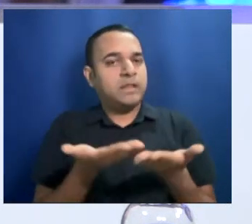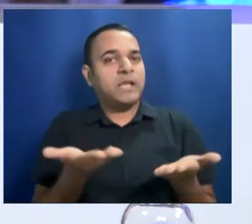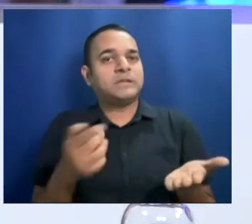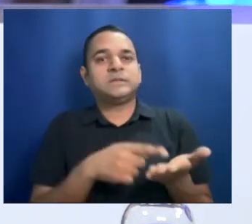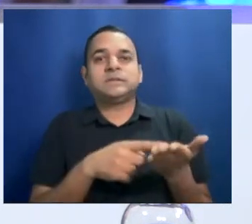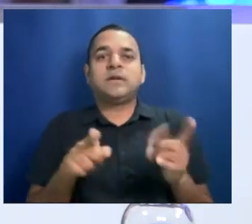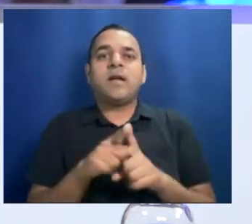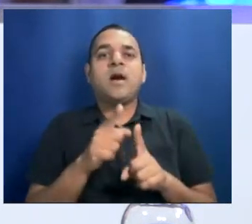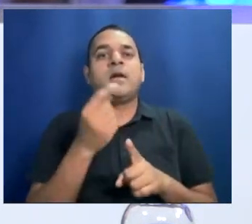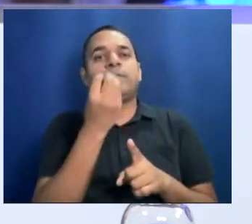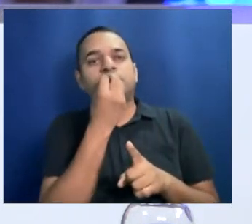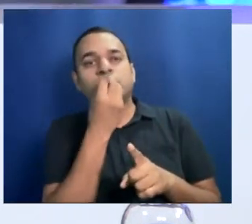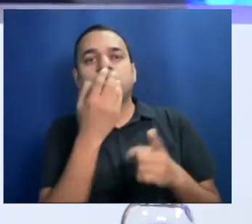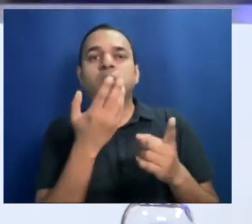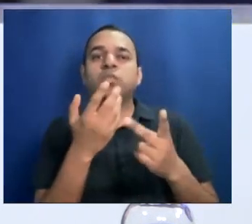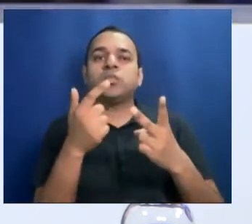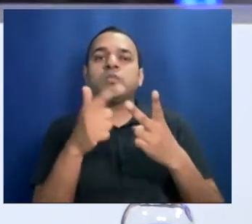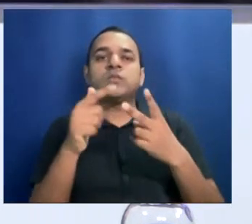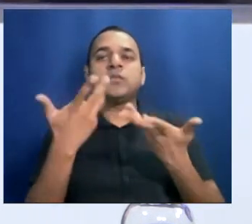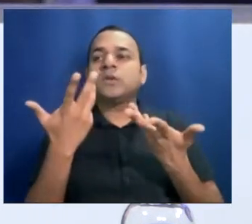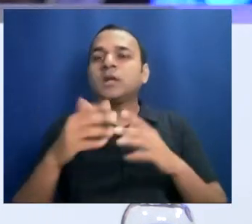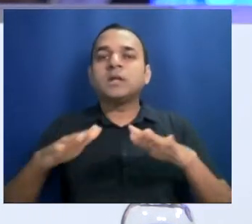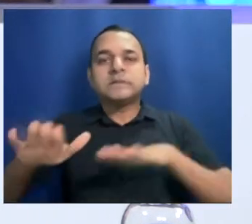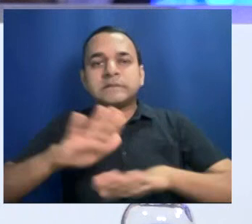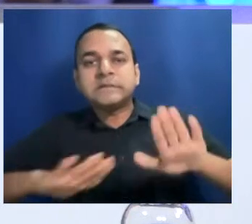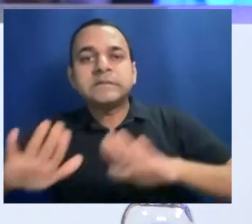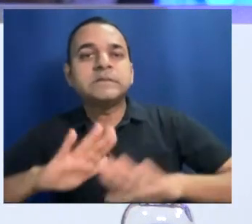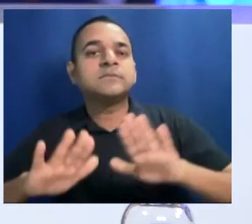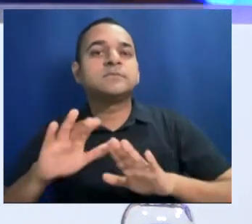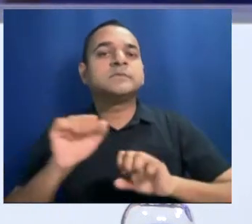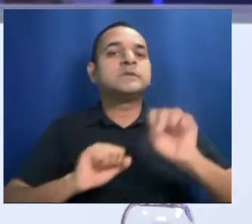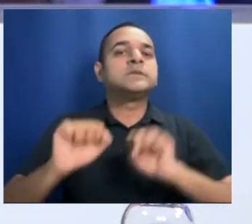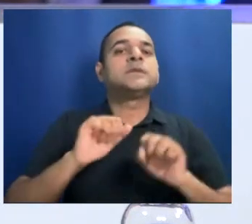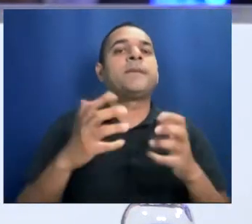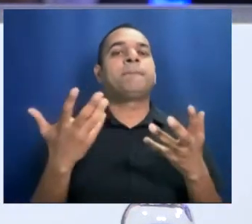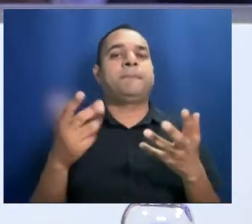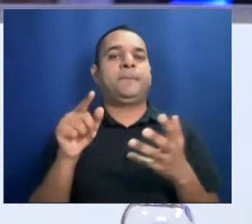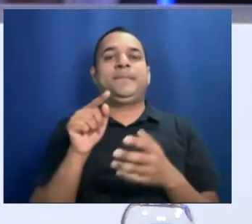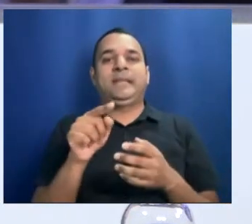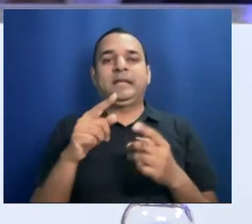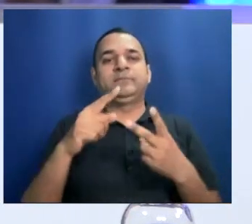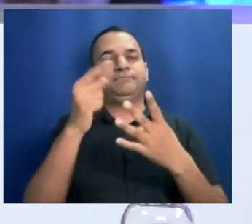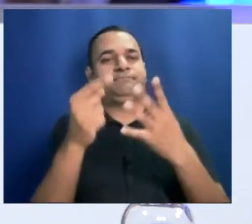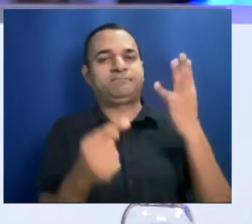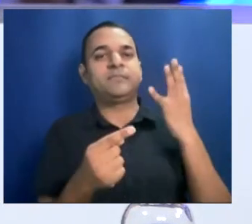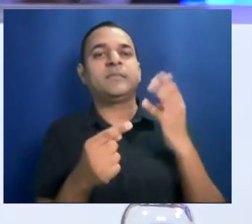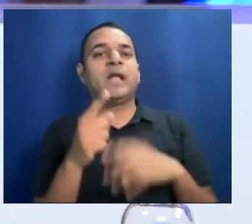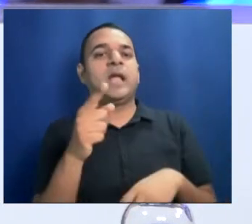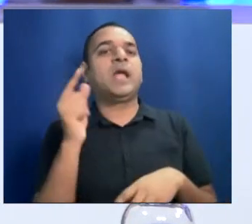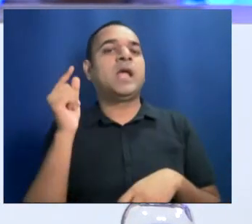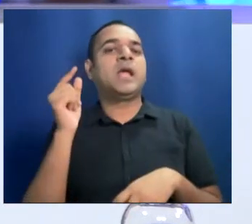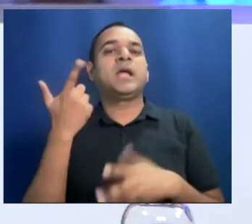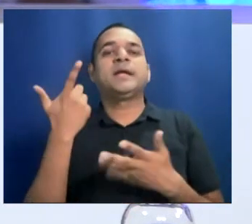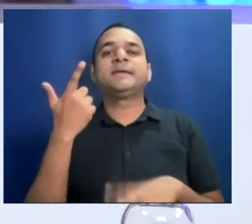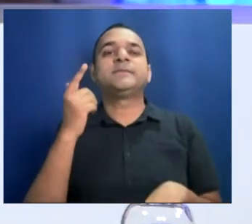resist slightly more likely this kind of practices. It can be also connected very much with gender stereotypes,